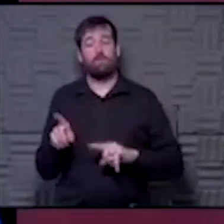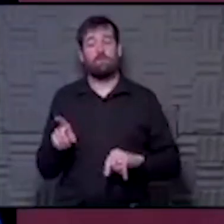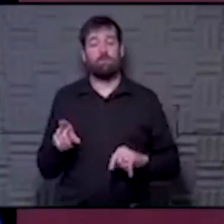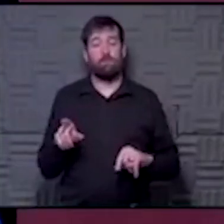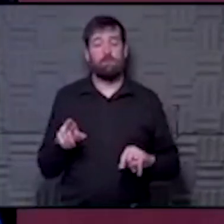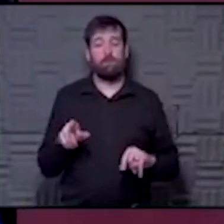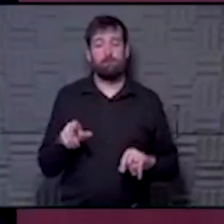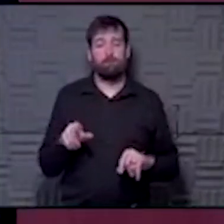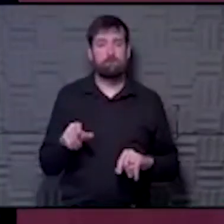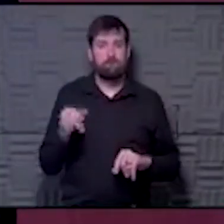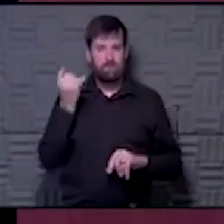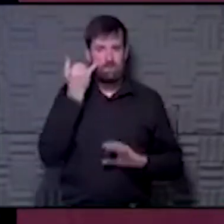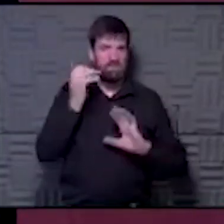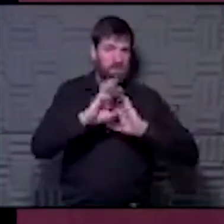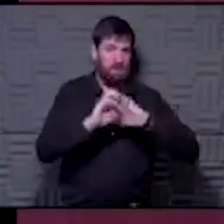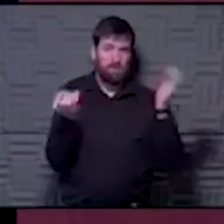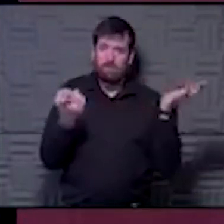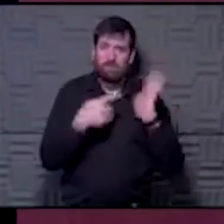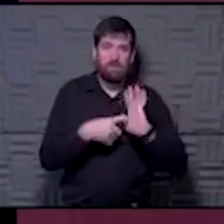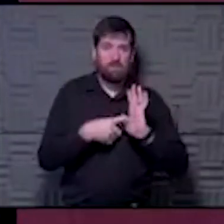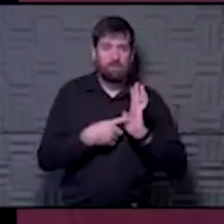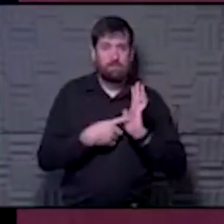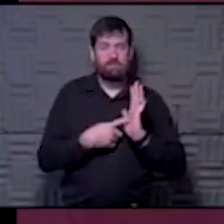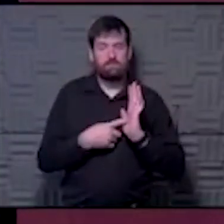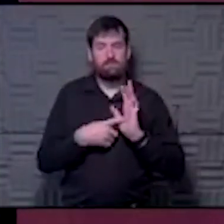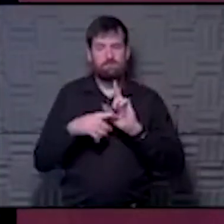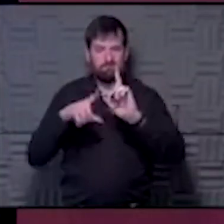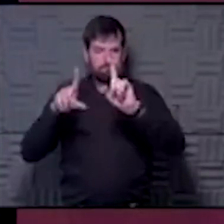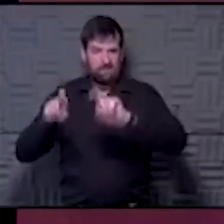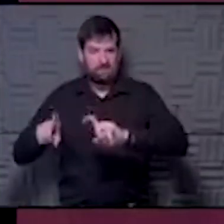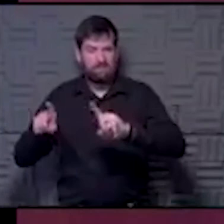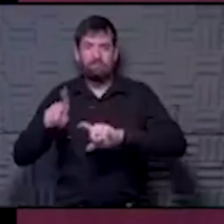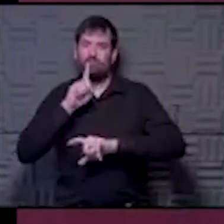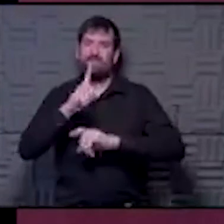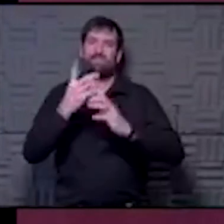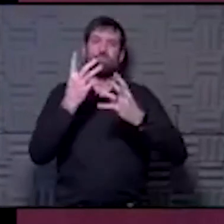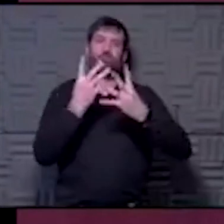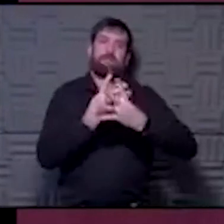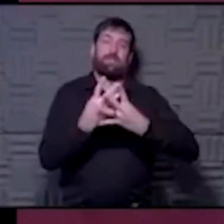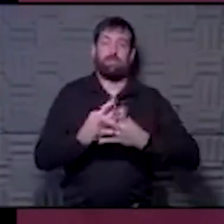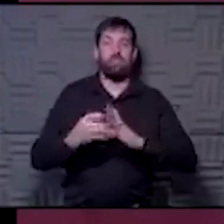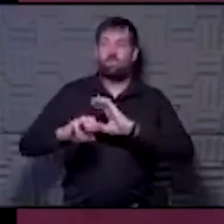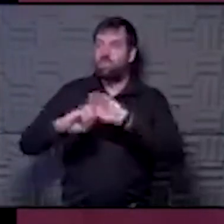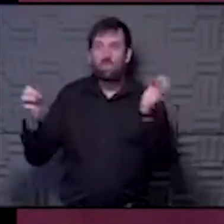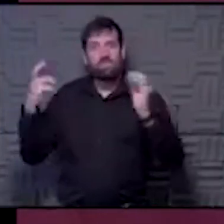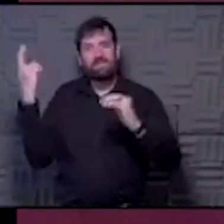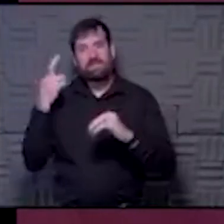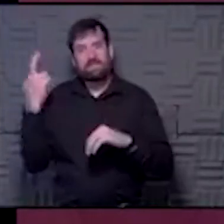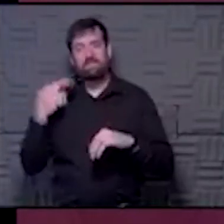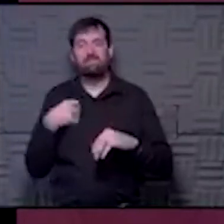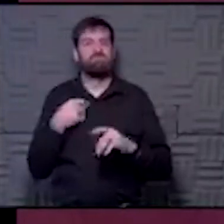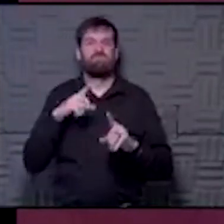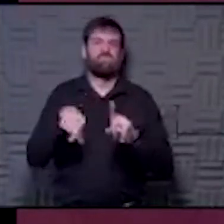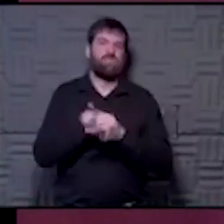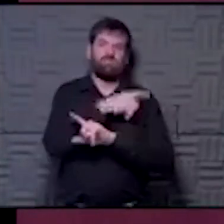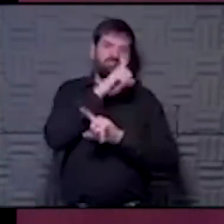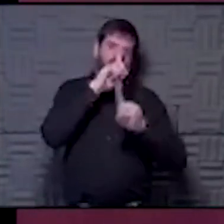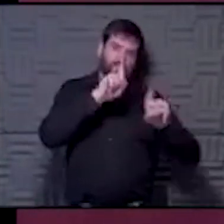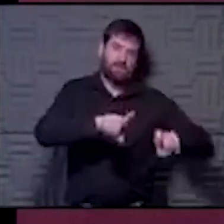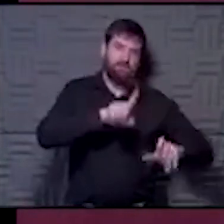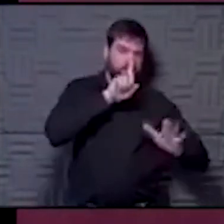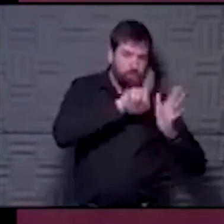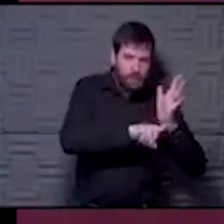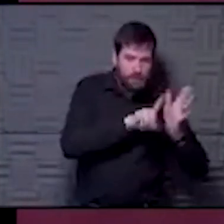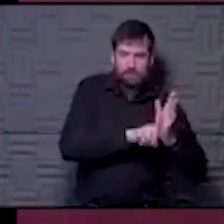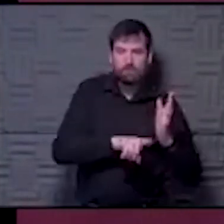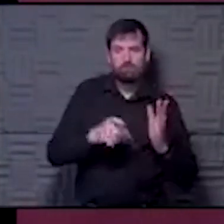I think, if you're asymptomatic and you're getting tested, it's really a screening test. If you have no reason, you're just getting screened. And that helps us